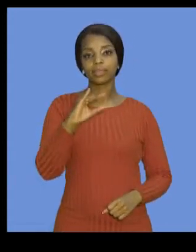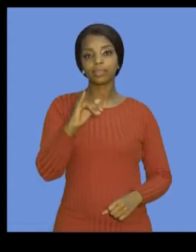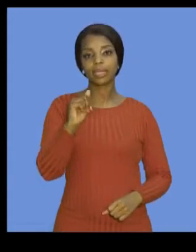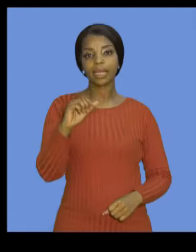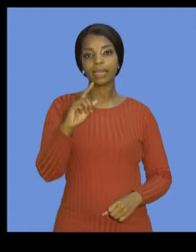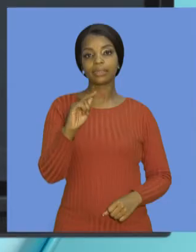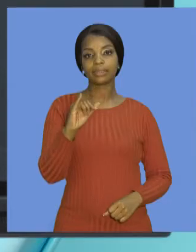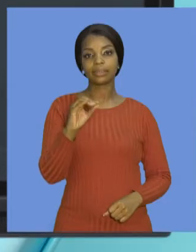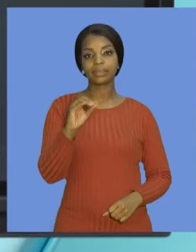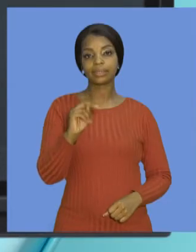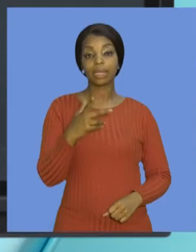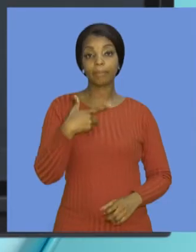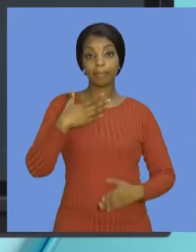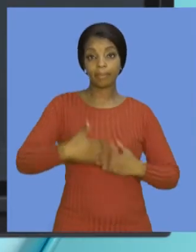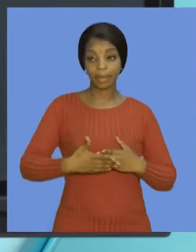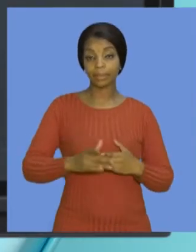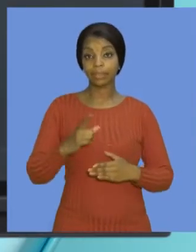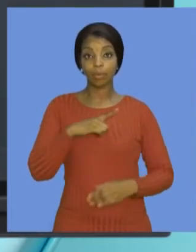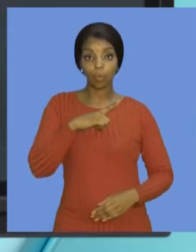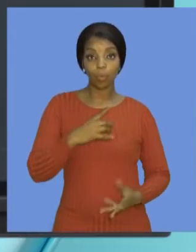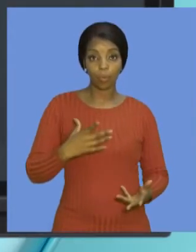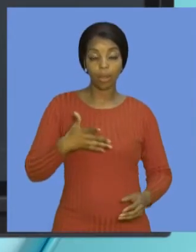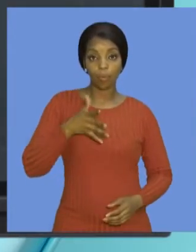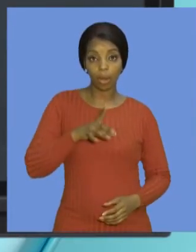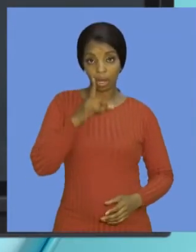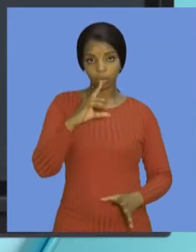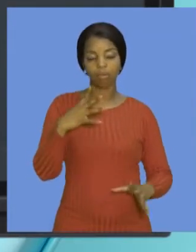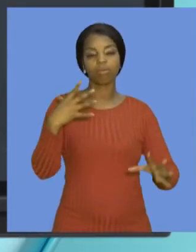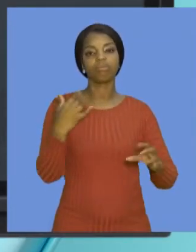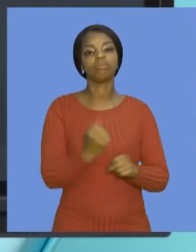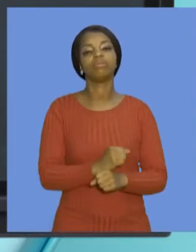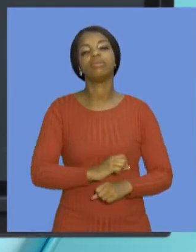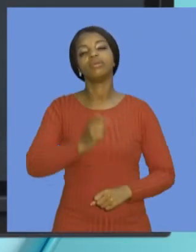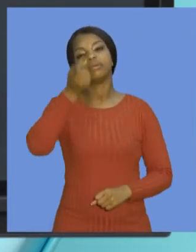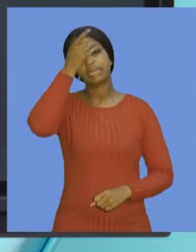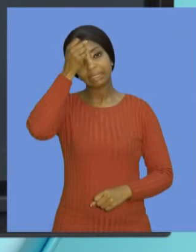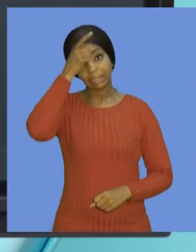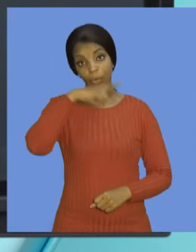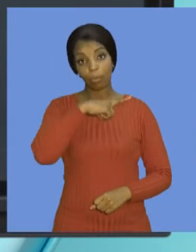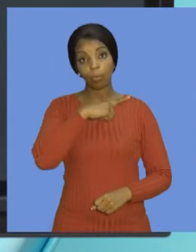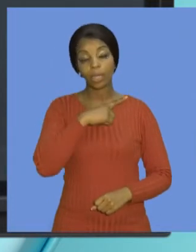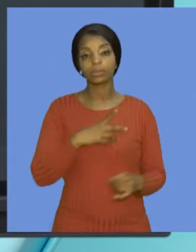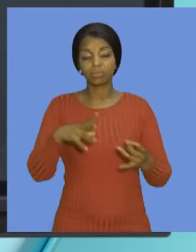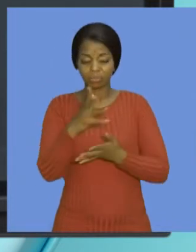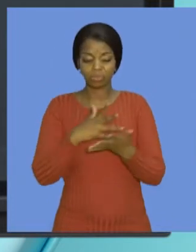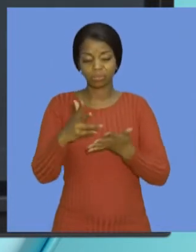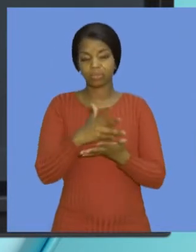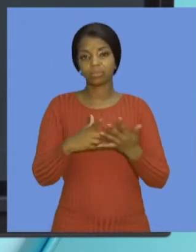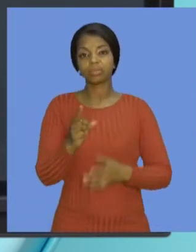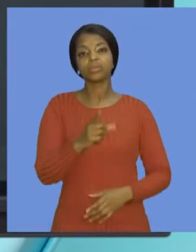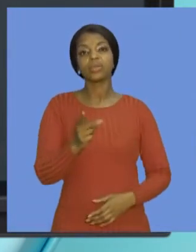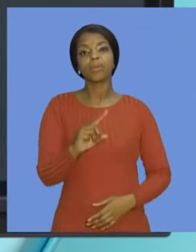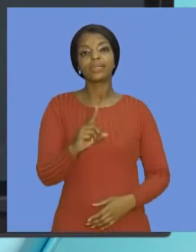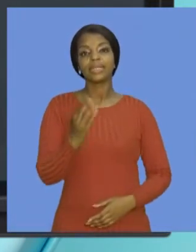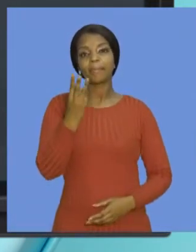one because I want you to understand something. We're going to talk about depreciation as well. So with depreciation, it's